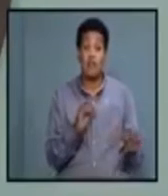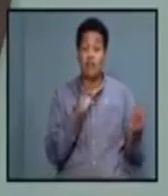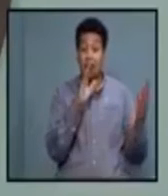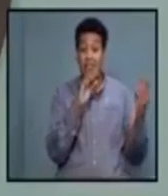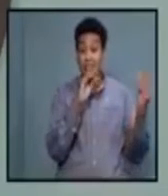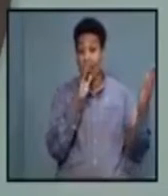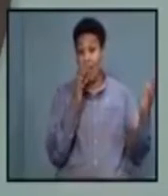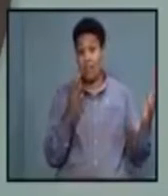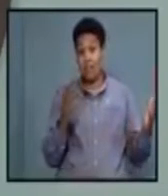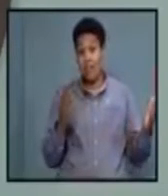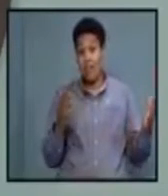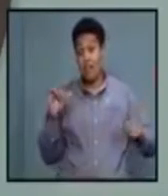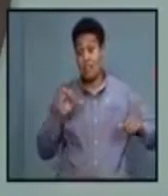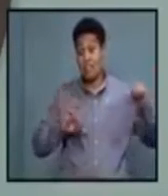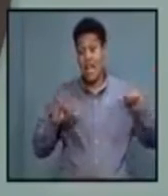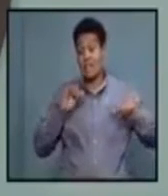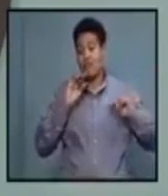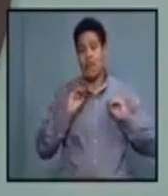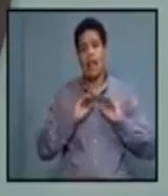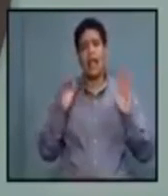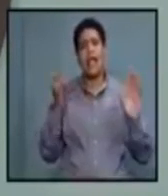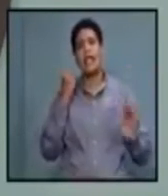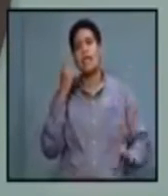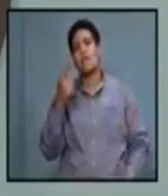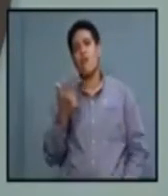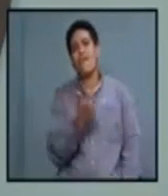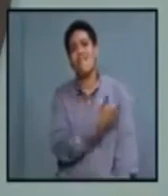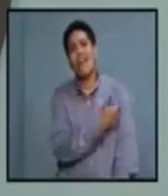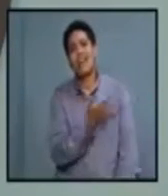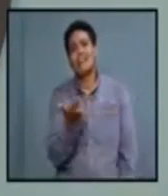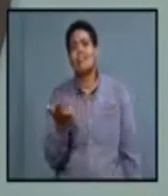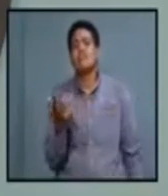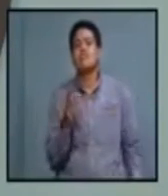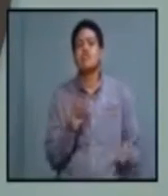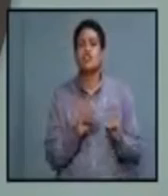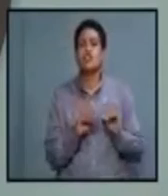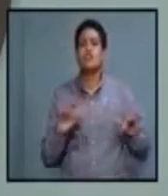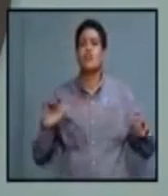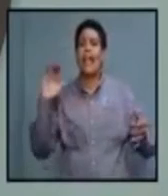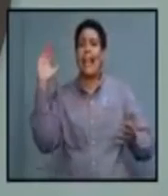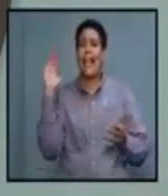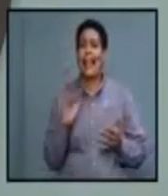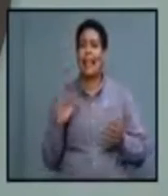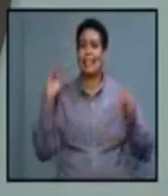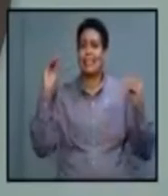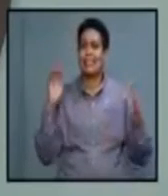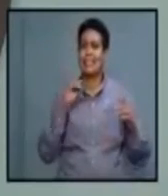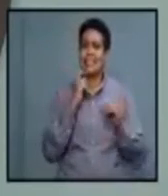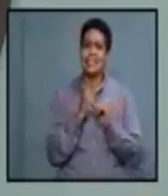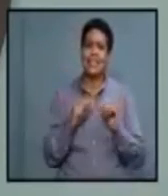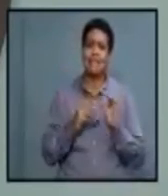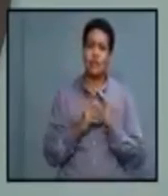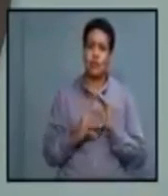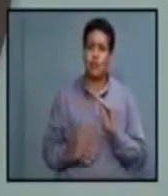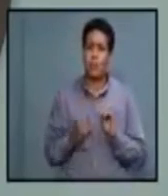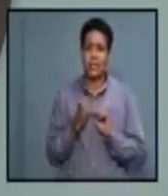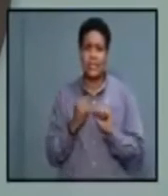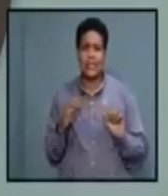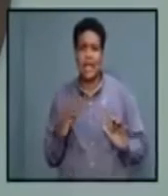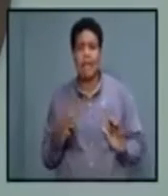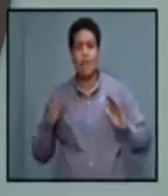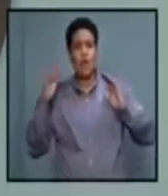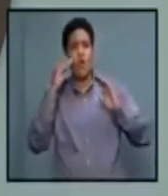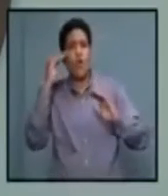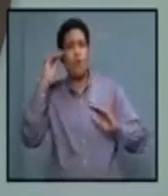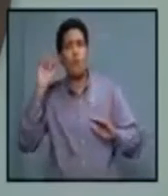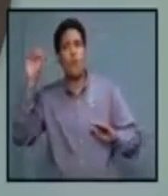and the science is clear on that if you're vaccinated, the spread is less likely, the teacher is safer, the student is safer, the household